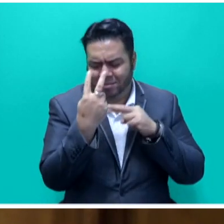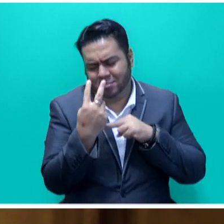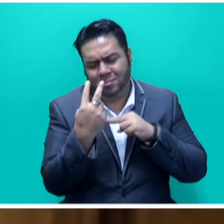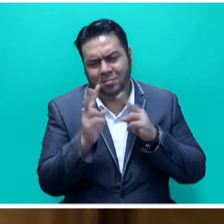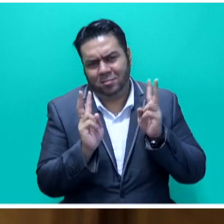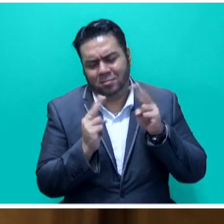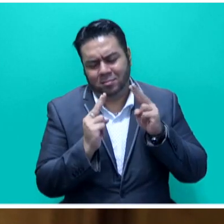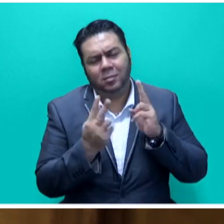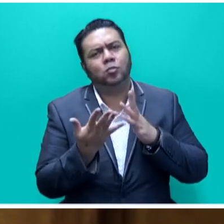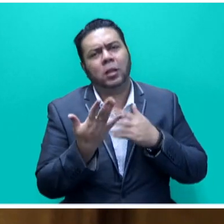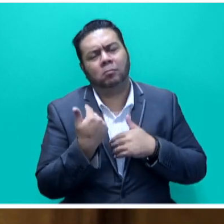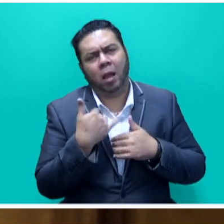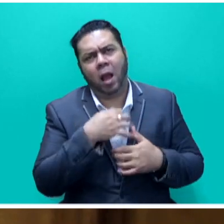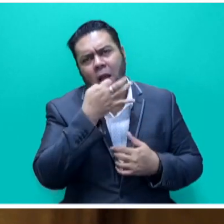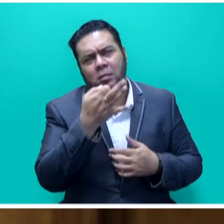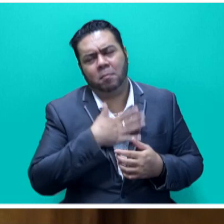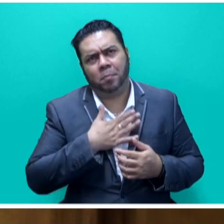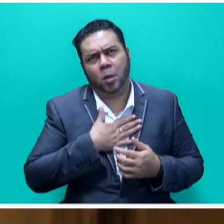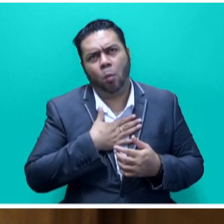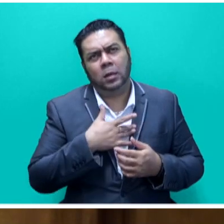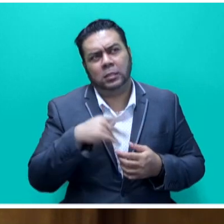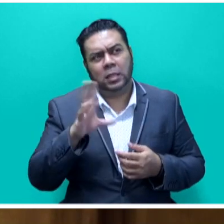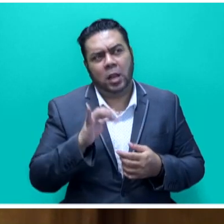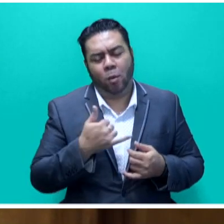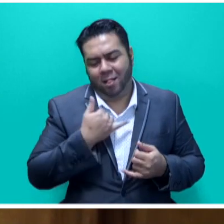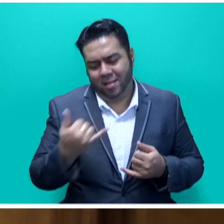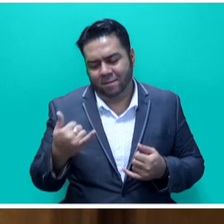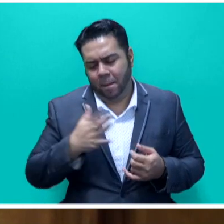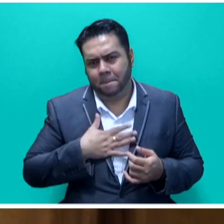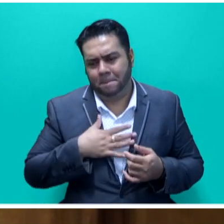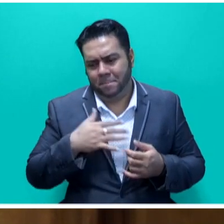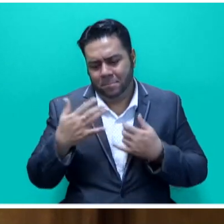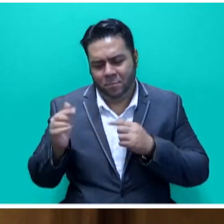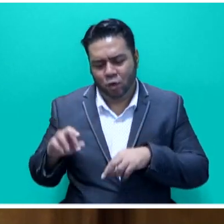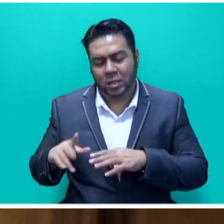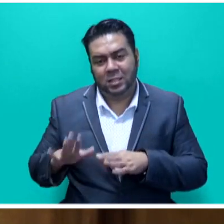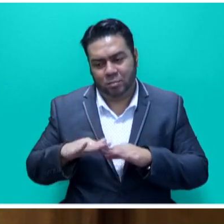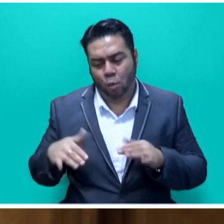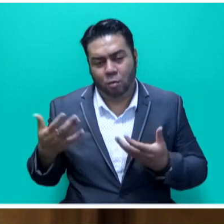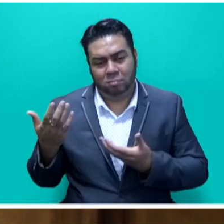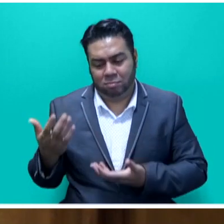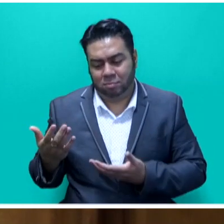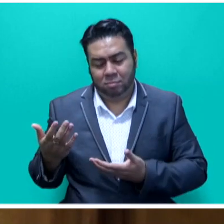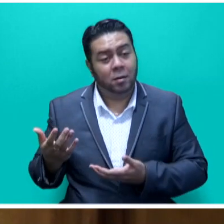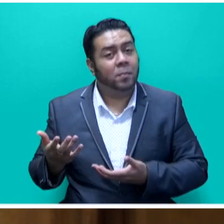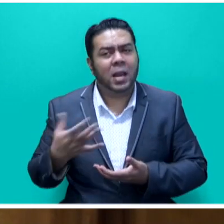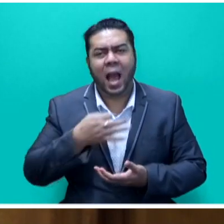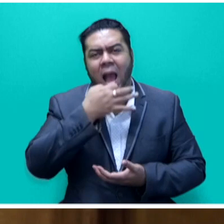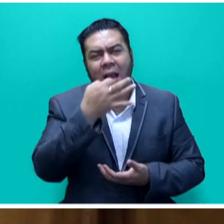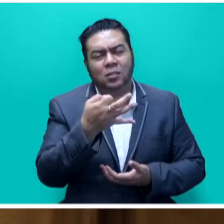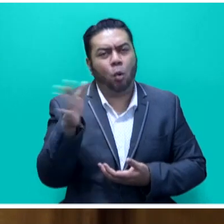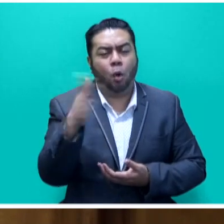this question to myself: what is it that I will leave behind for this little one? And that is the question I ask all of us here